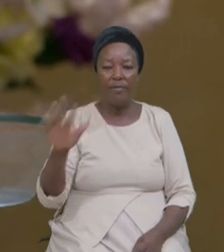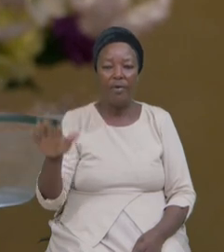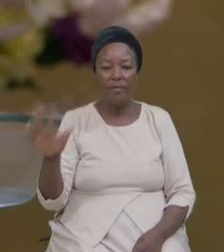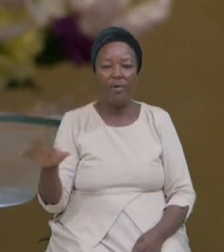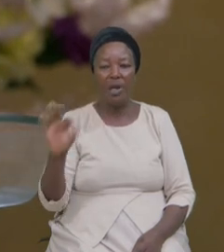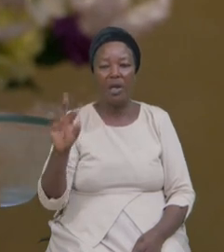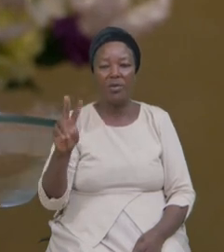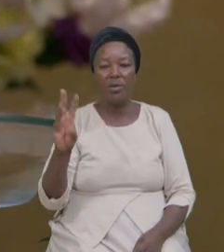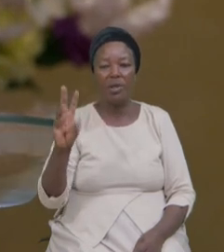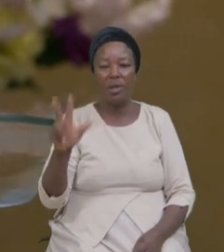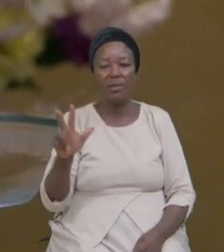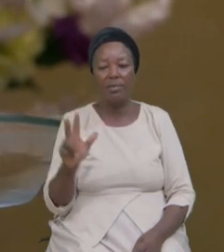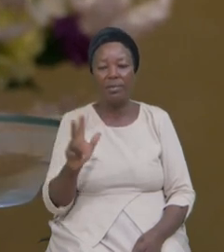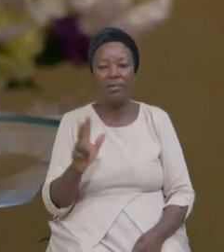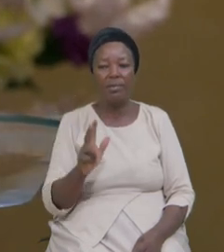+234 915 444 9263.